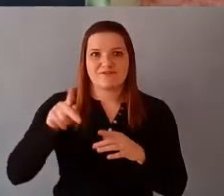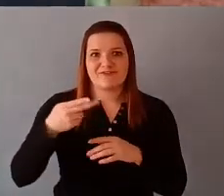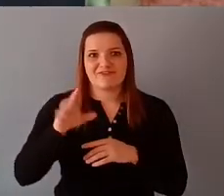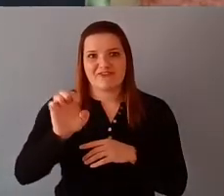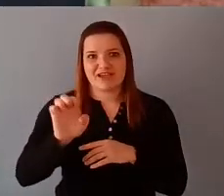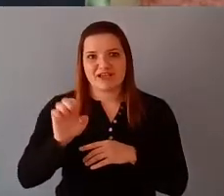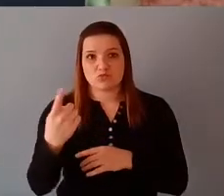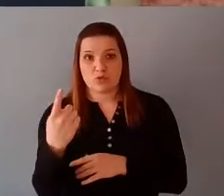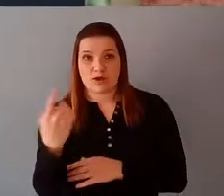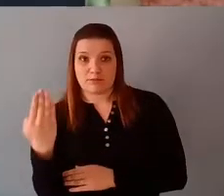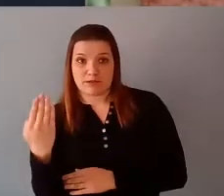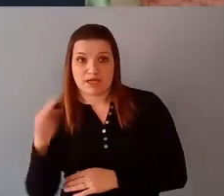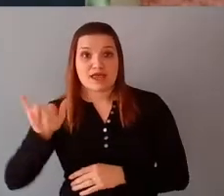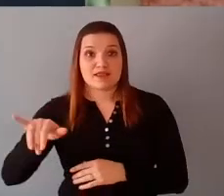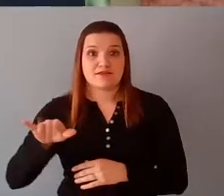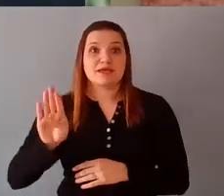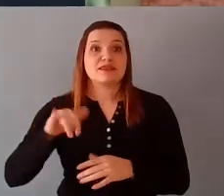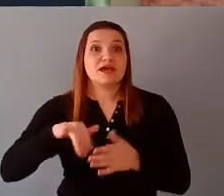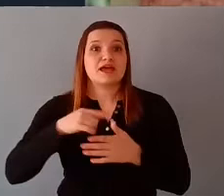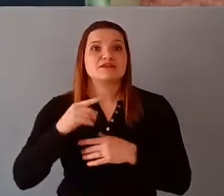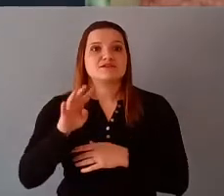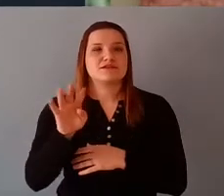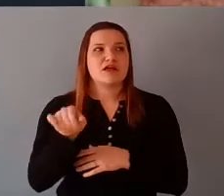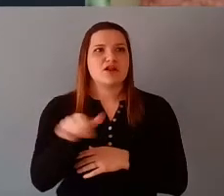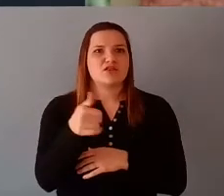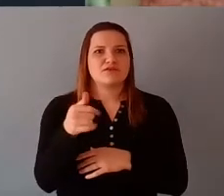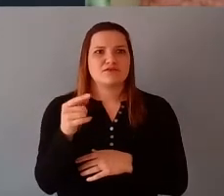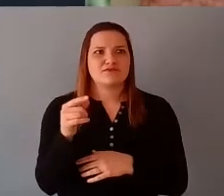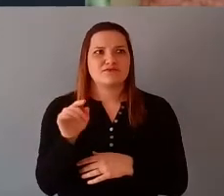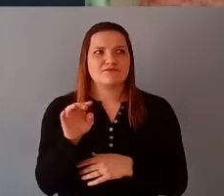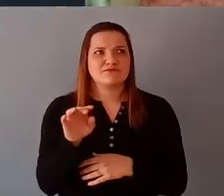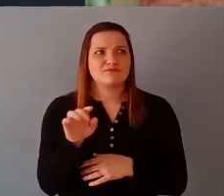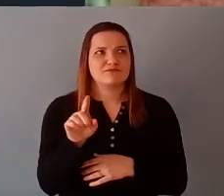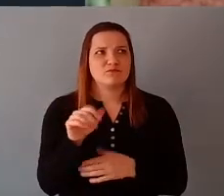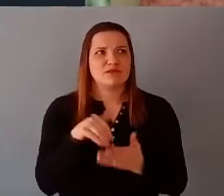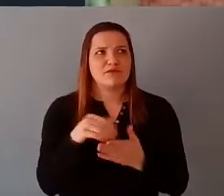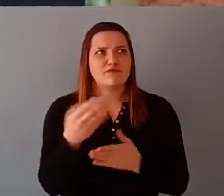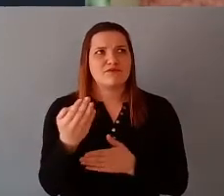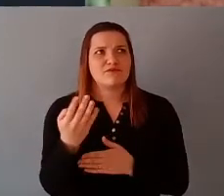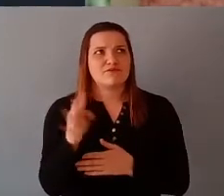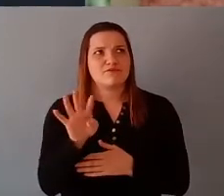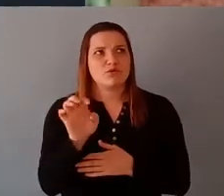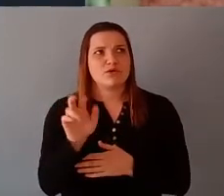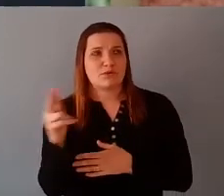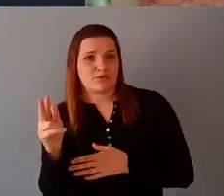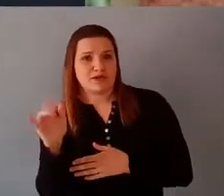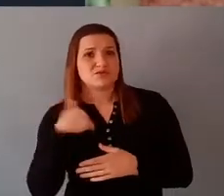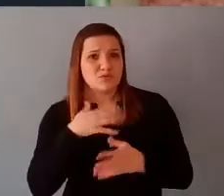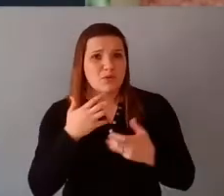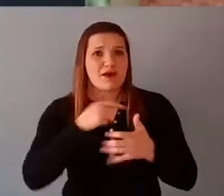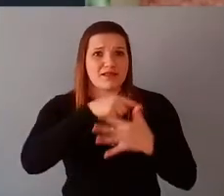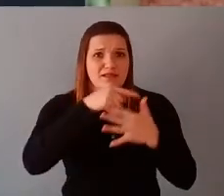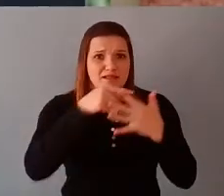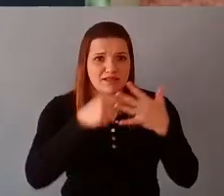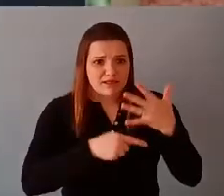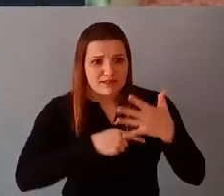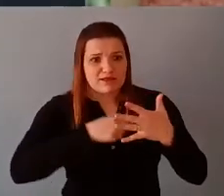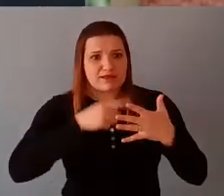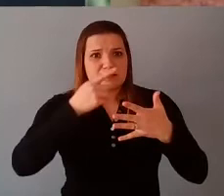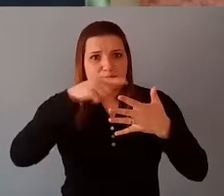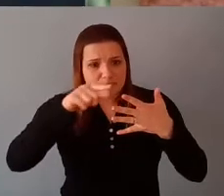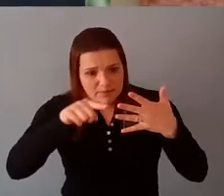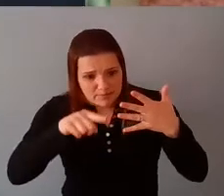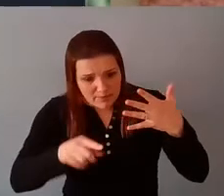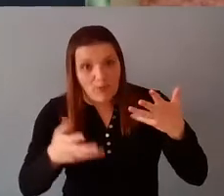another 1,403. So we could start making our way down that list as well. So we want to hurry up and fill up all those slots